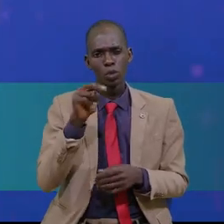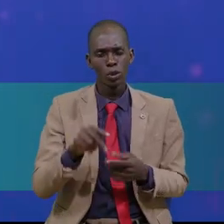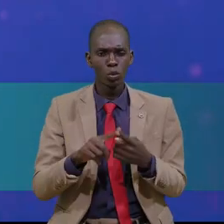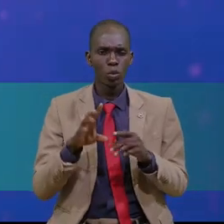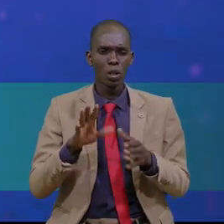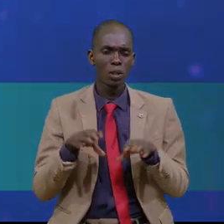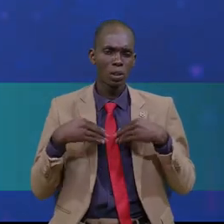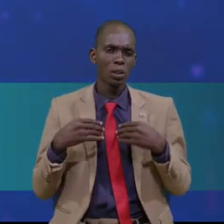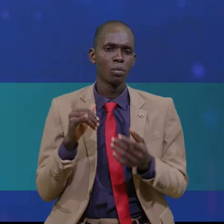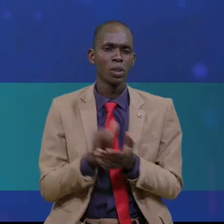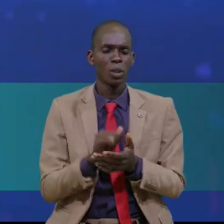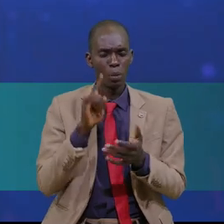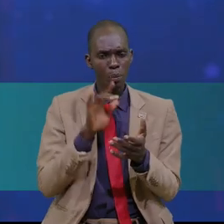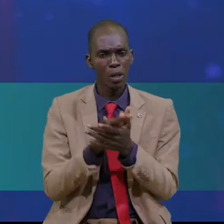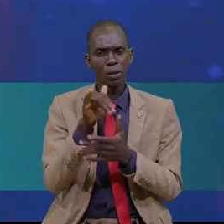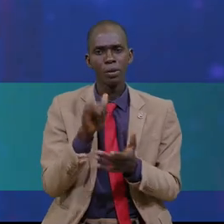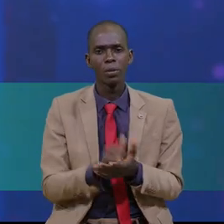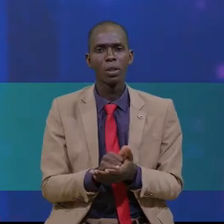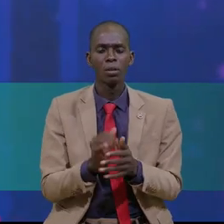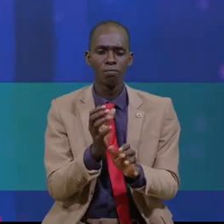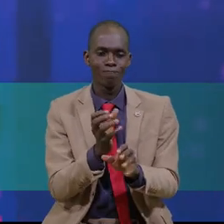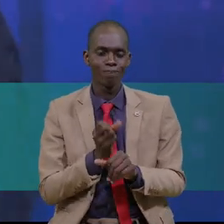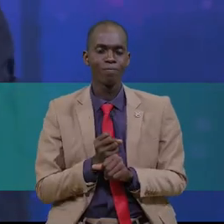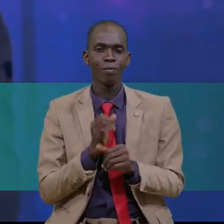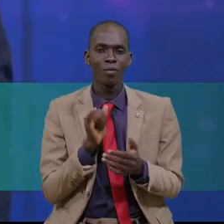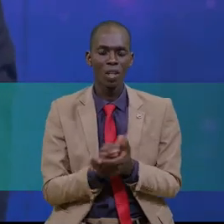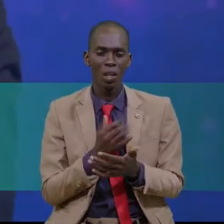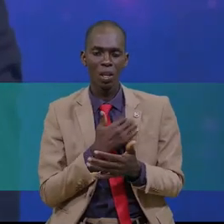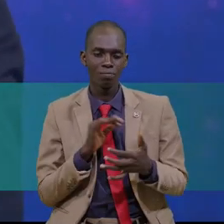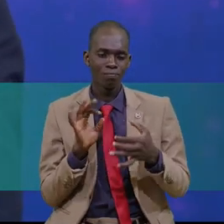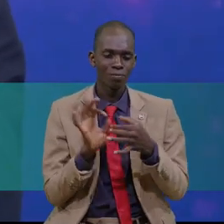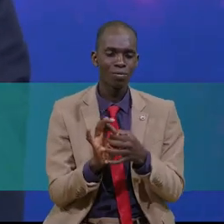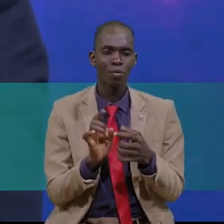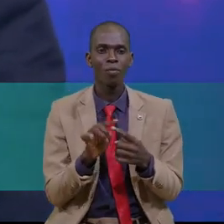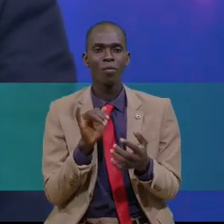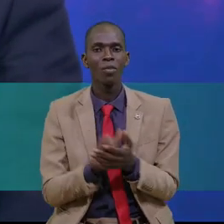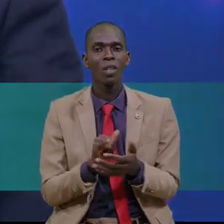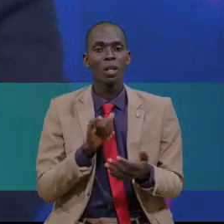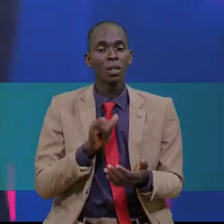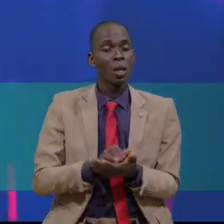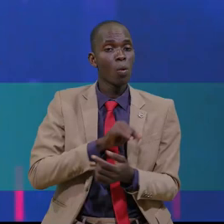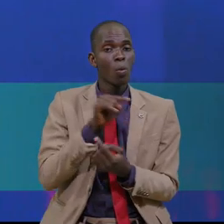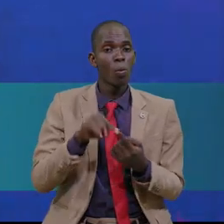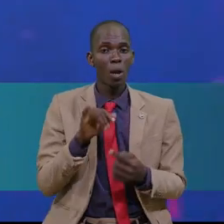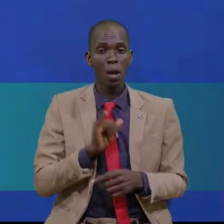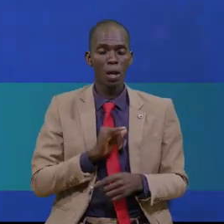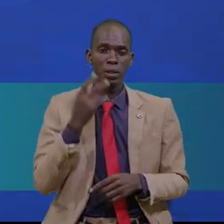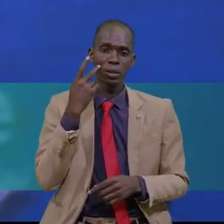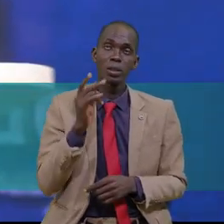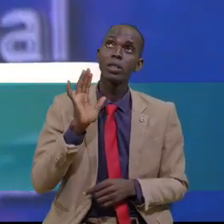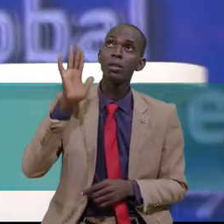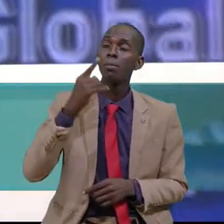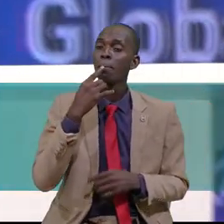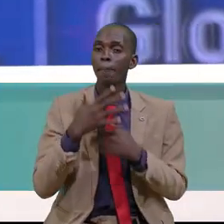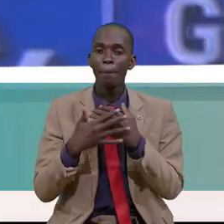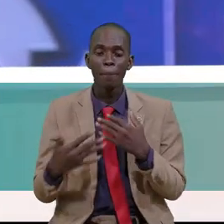that. You have to claim that and cling to that. That when I see his blood, it's no more